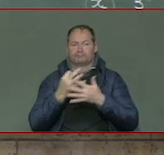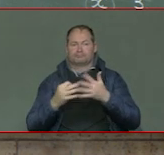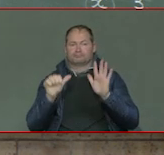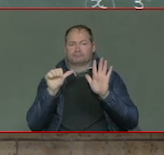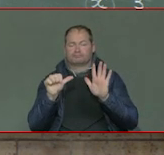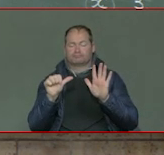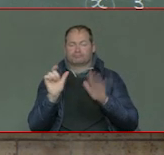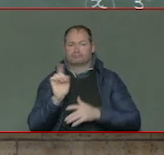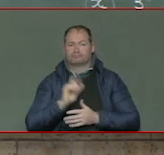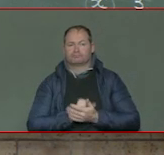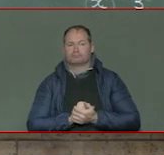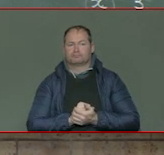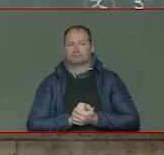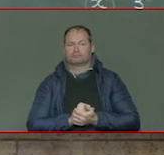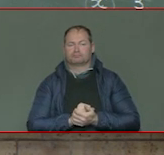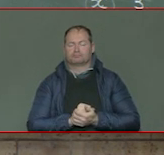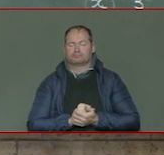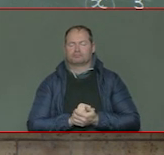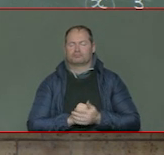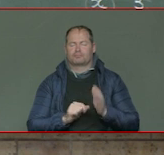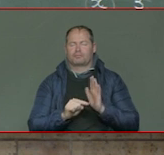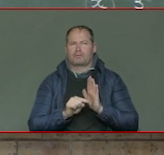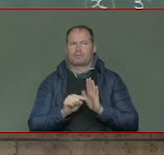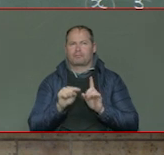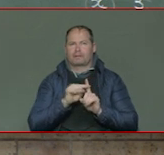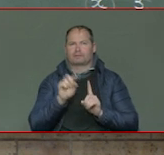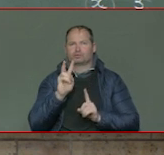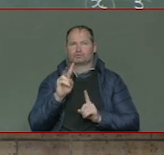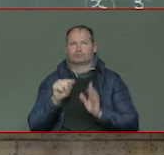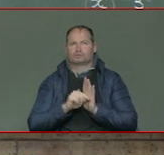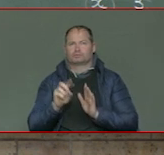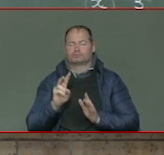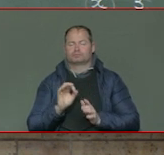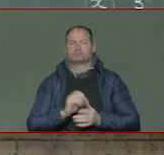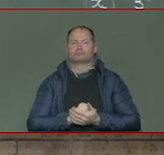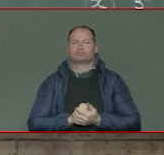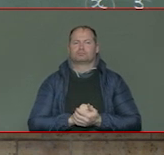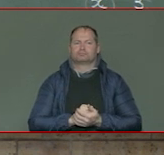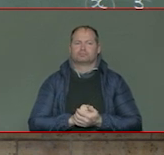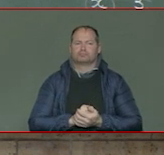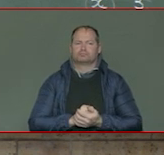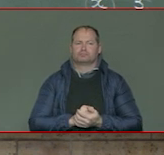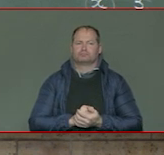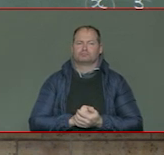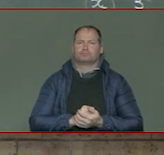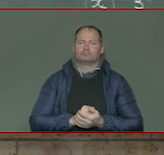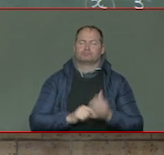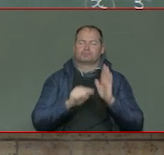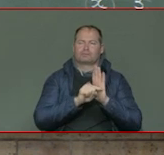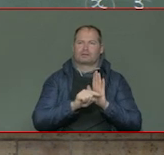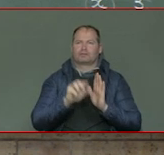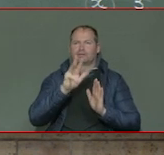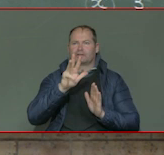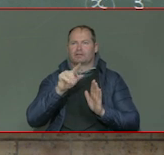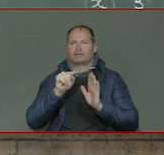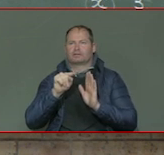negative, it is plus 2 times negative 3. Now let's quickly have a look. 3x squared, negative 9x plus